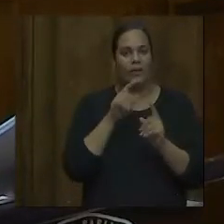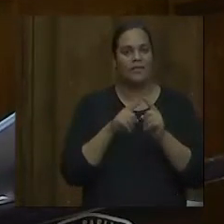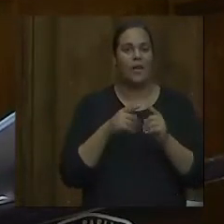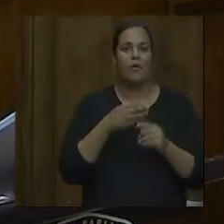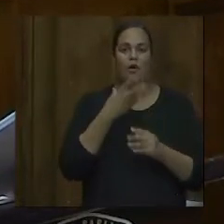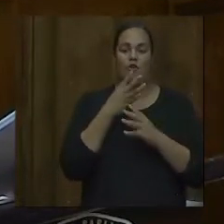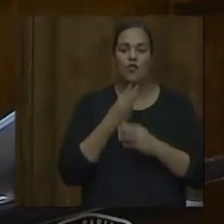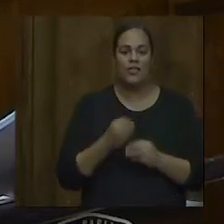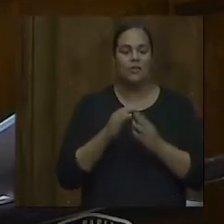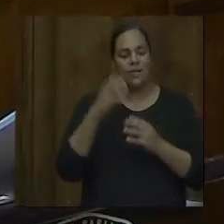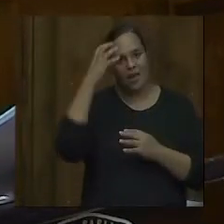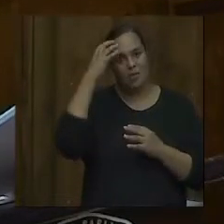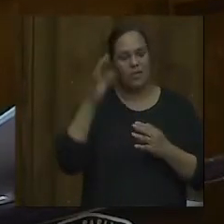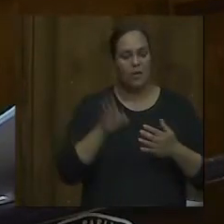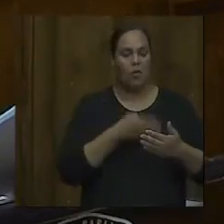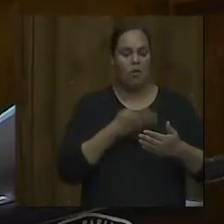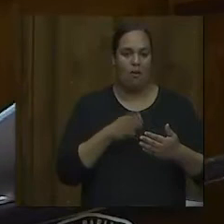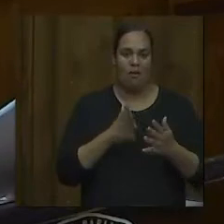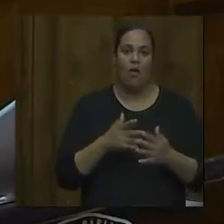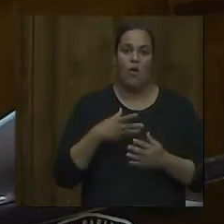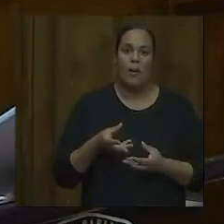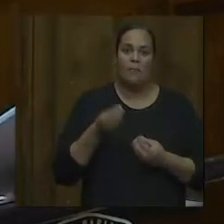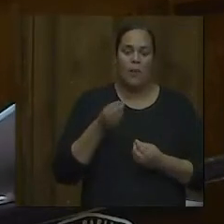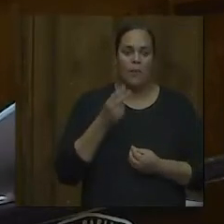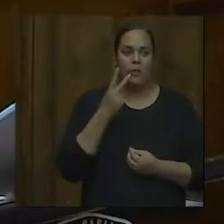and Malay choirs. We received